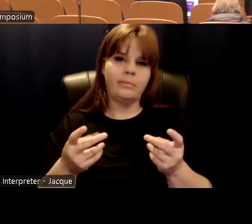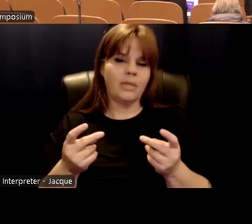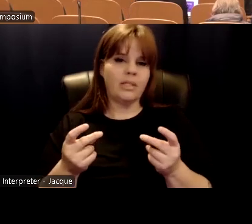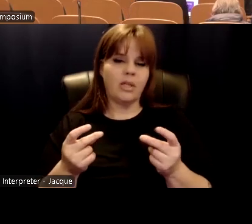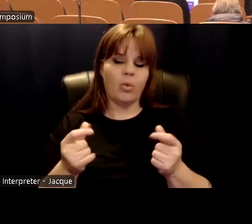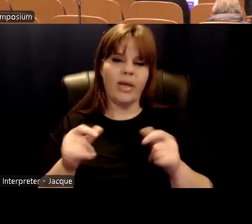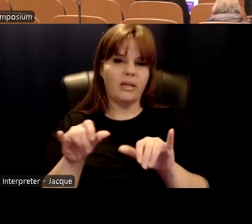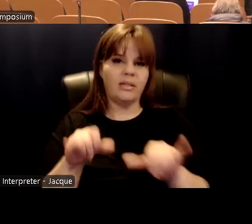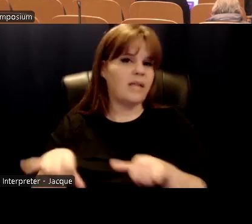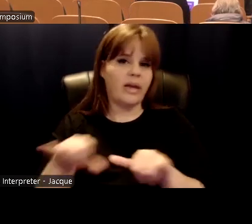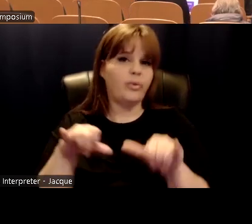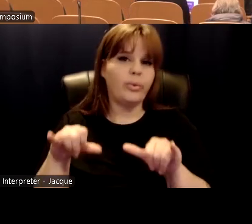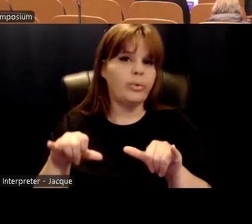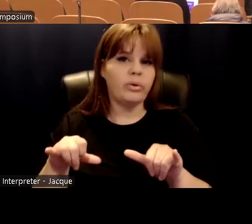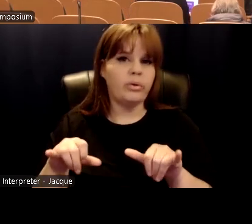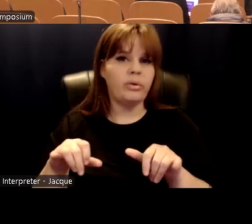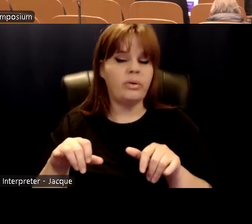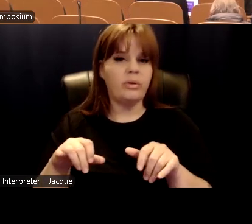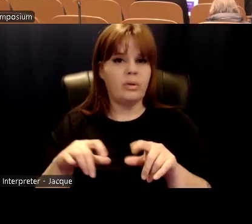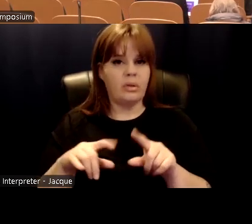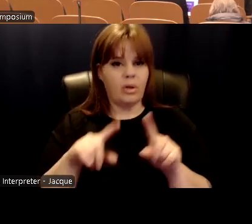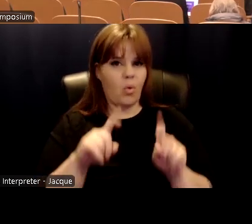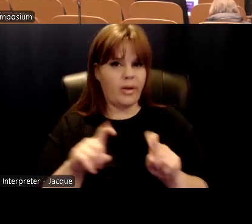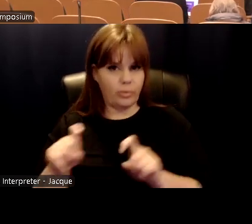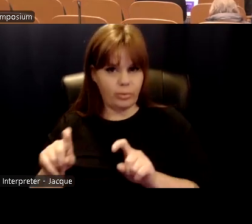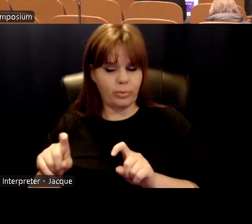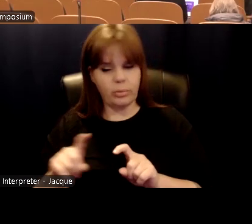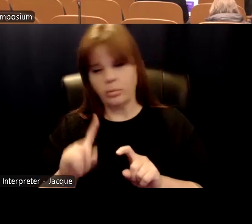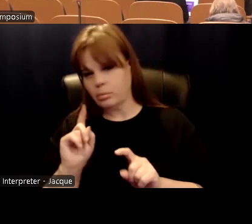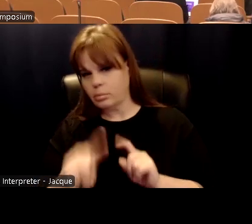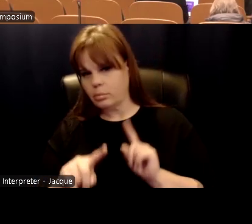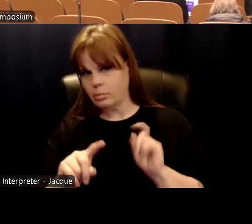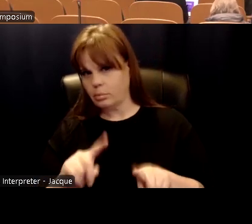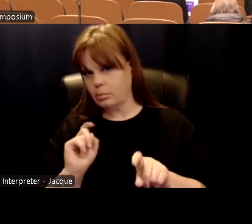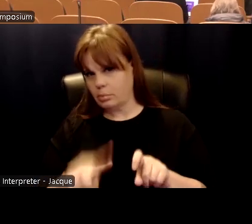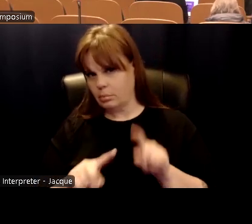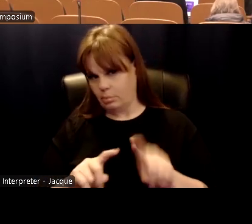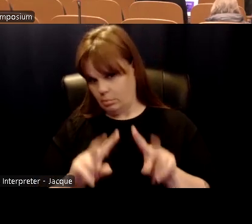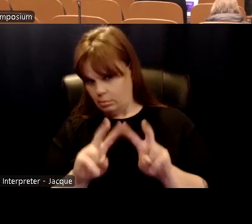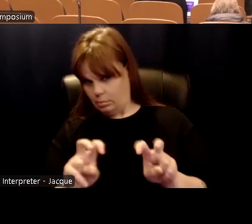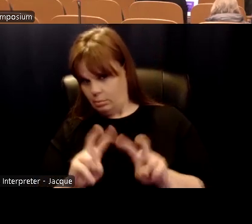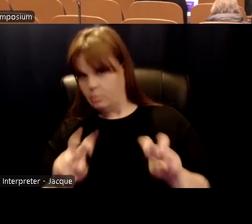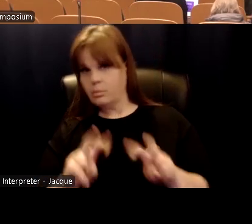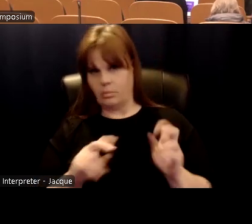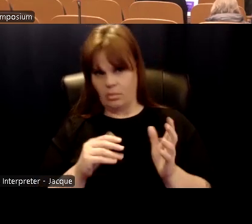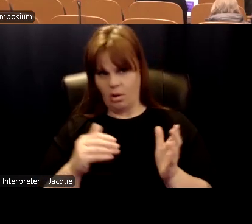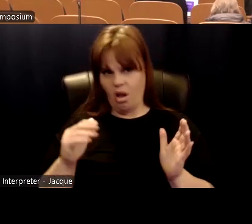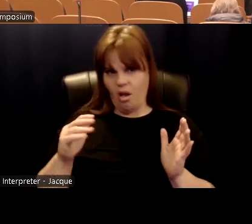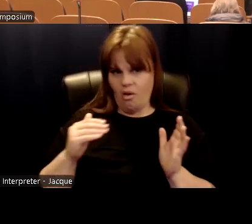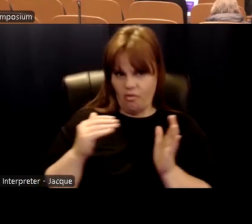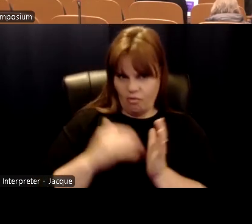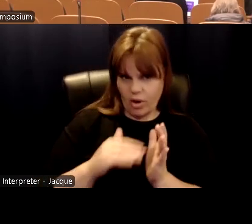standardized questionnaire that will allow you to assess the frequency, severity,